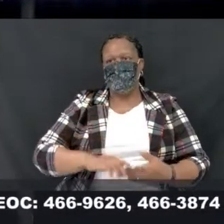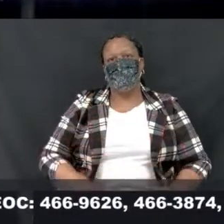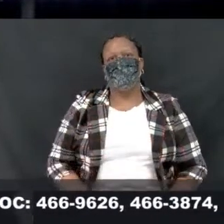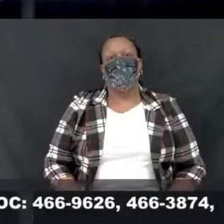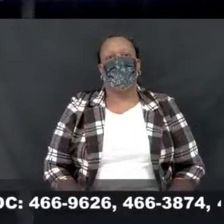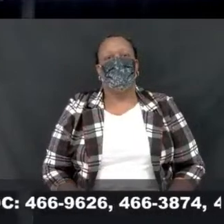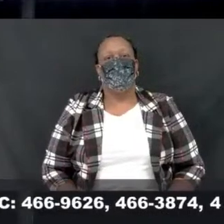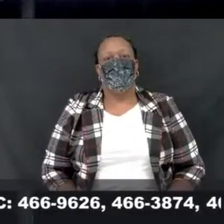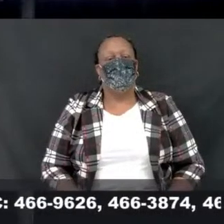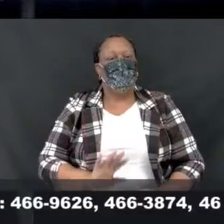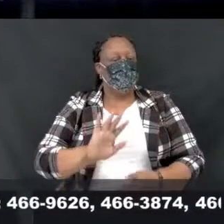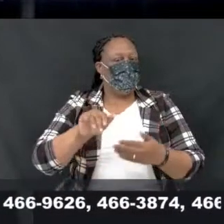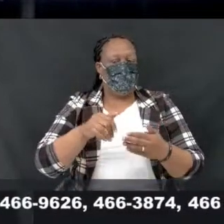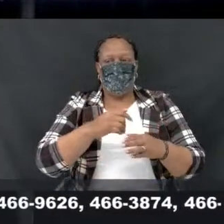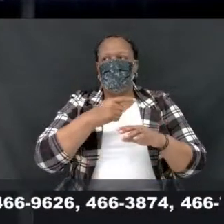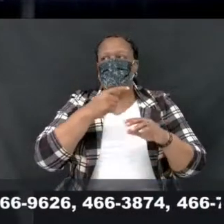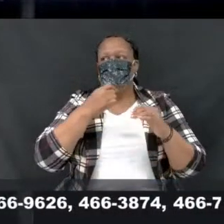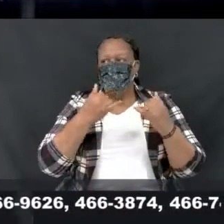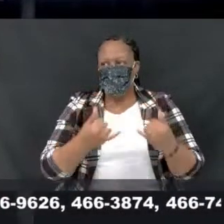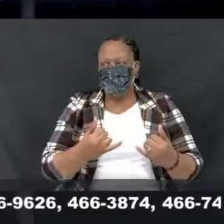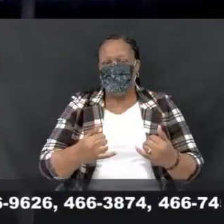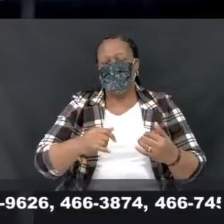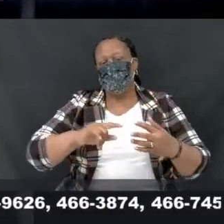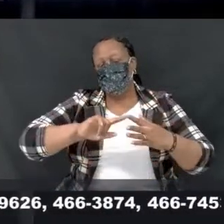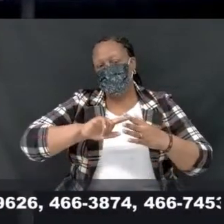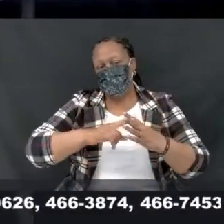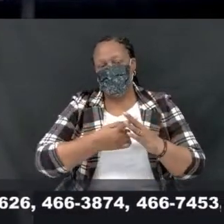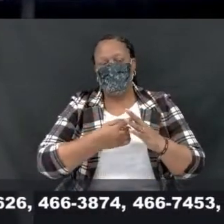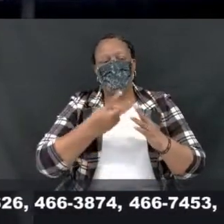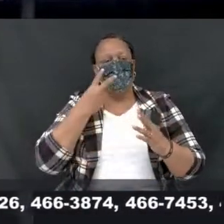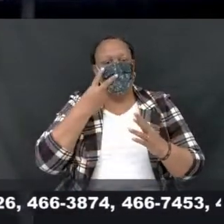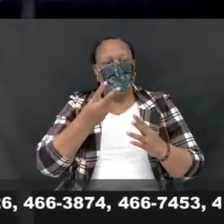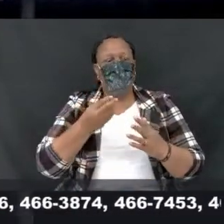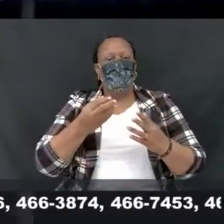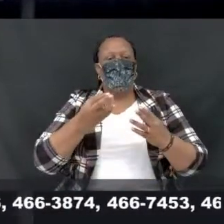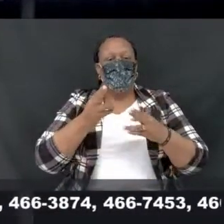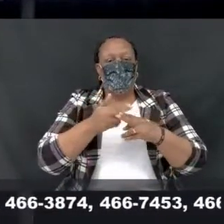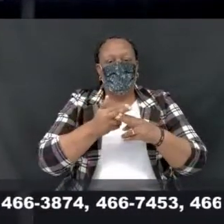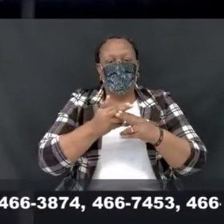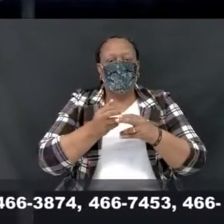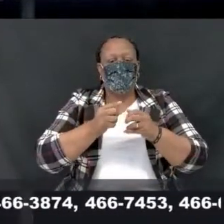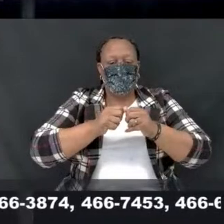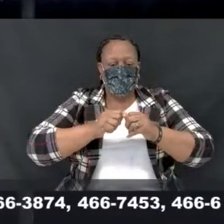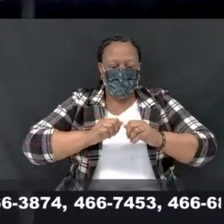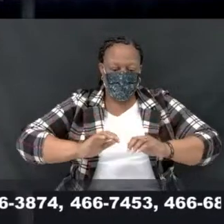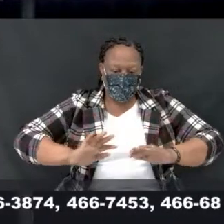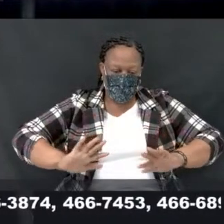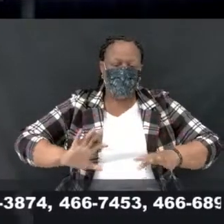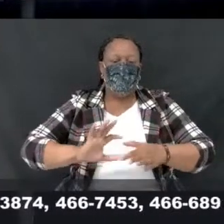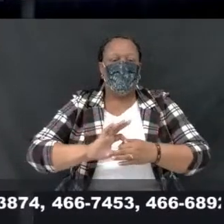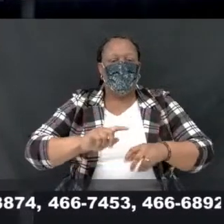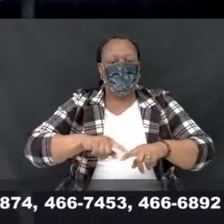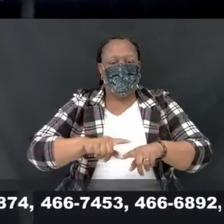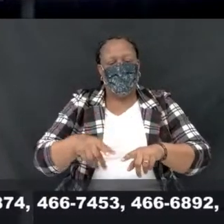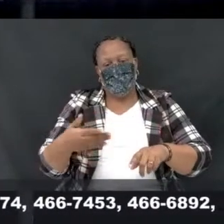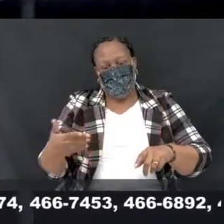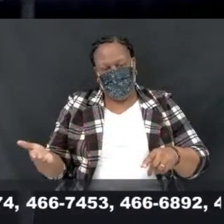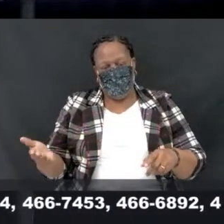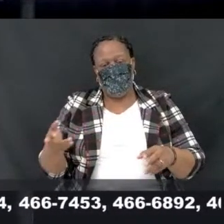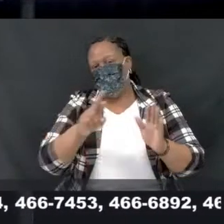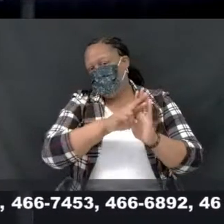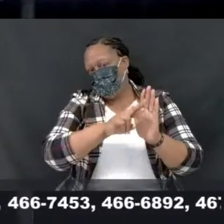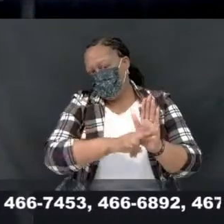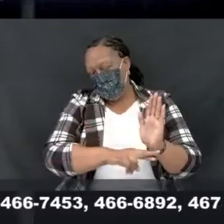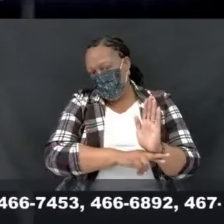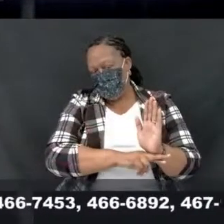mode anymore now, and we will begin to see a significant relaxation of control measures internally as we attempt